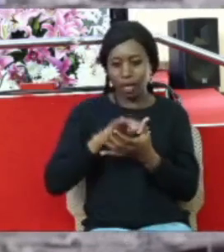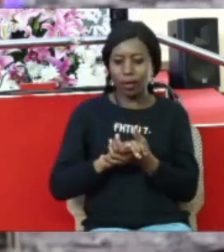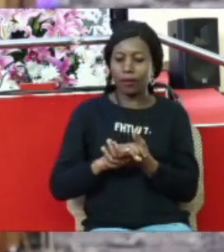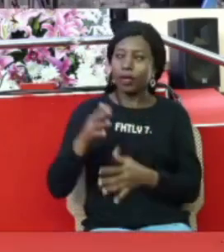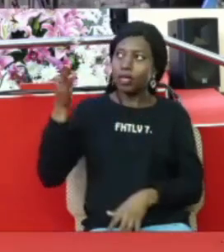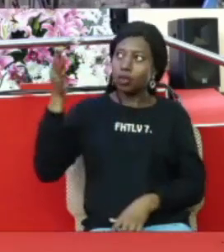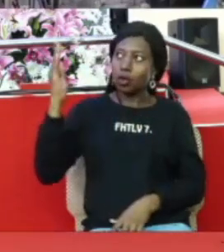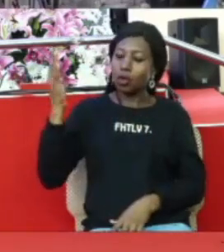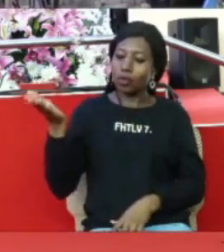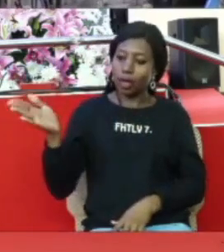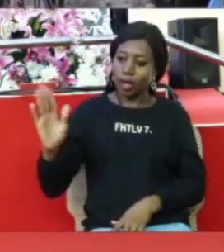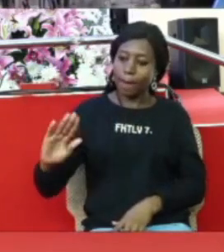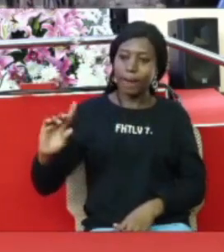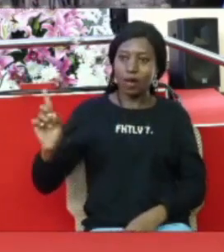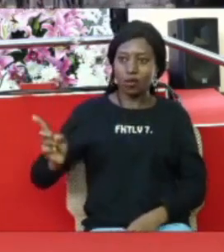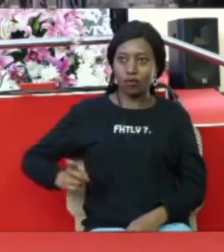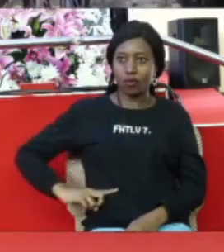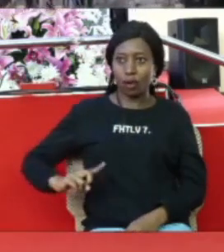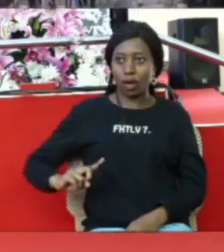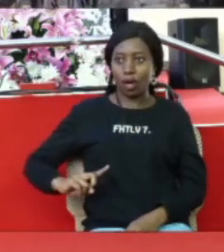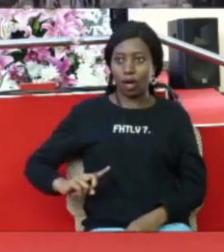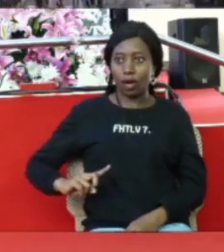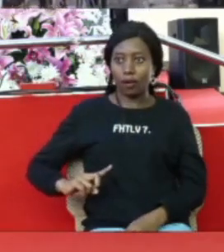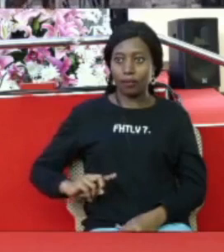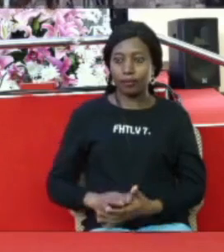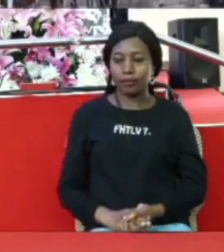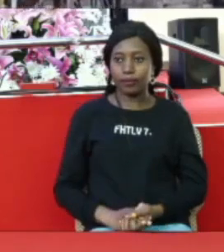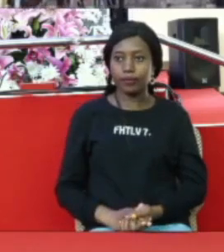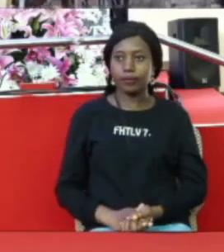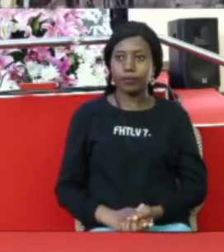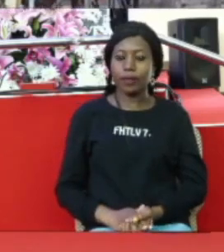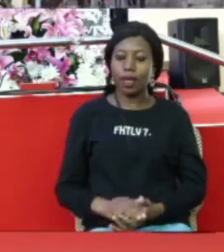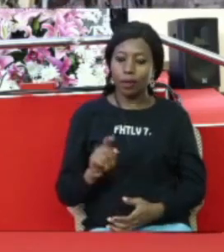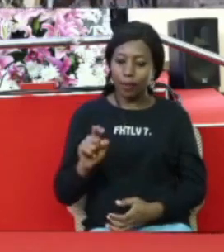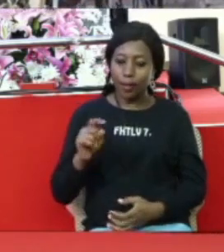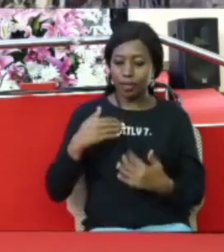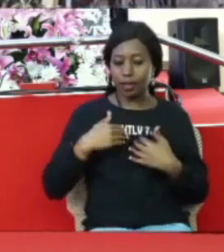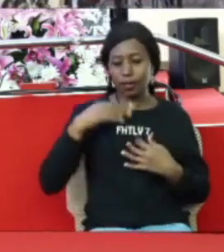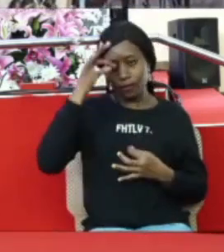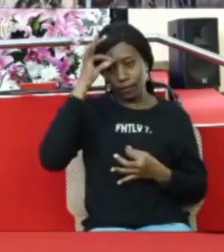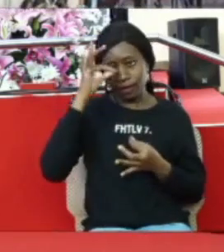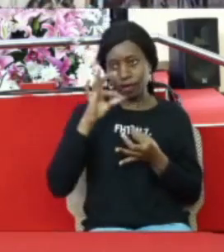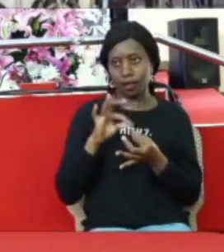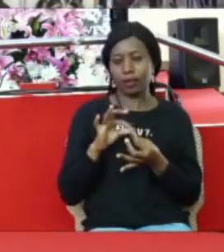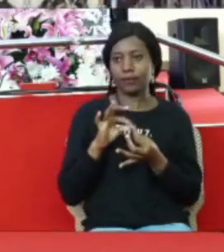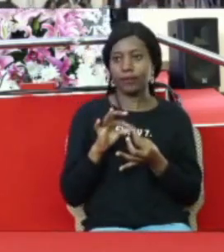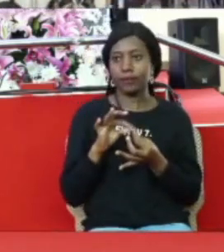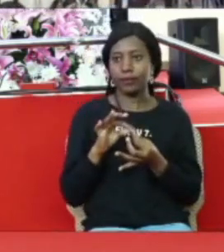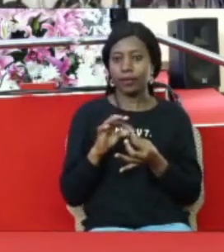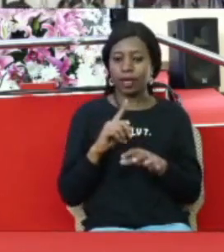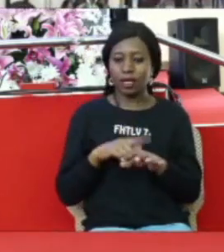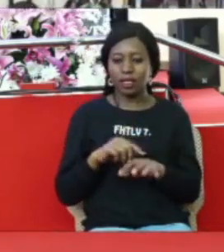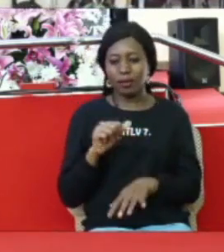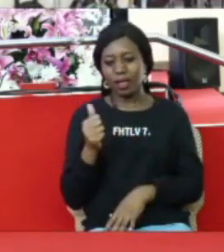God, faith simply means it is empty, but I have faith. So I stretch it to God. When others are looking at me,